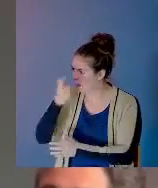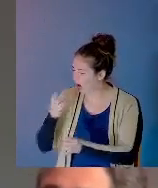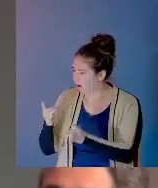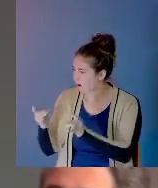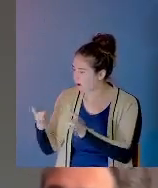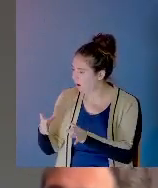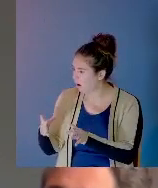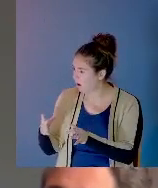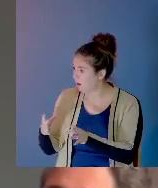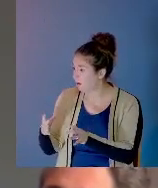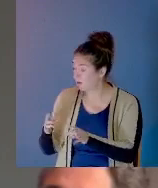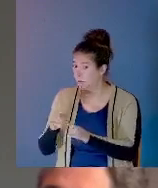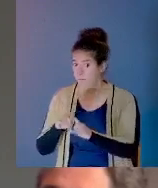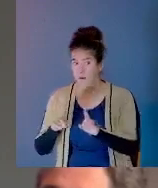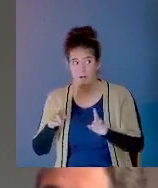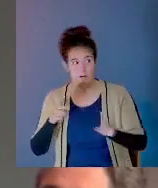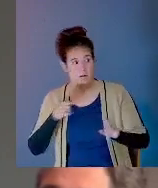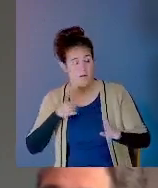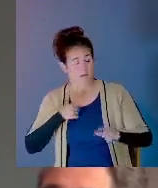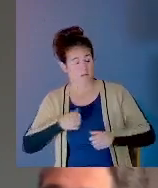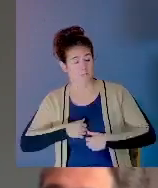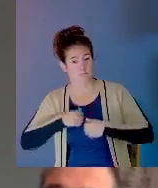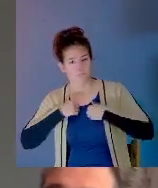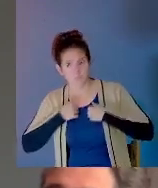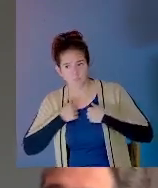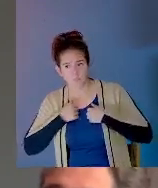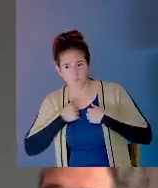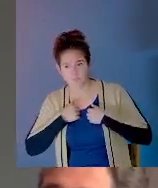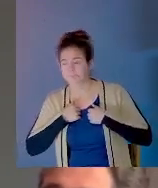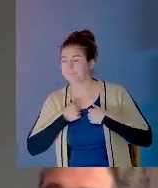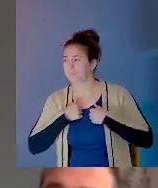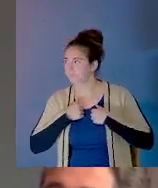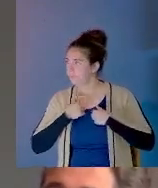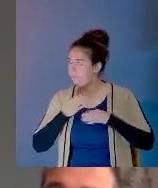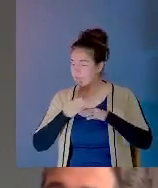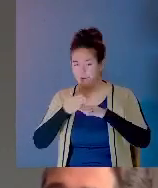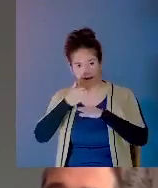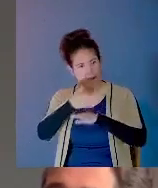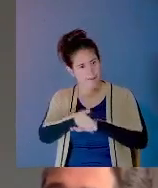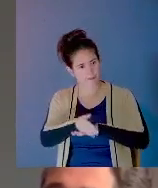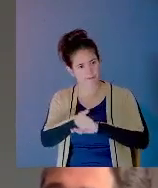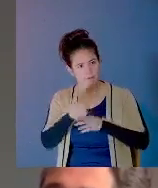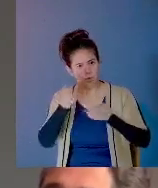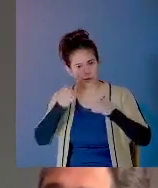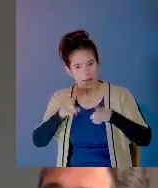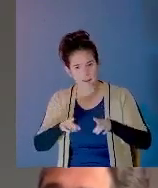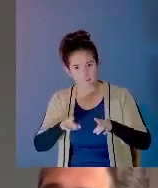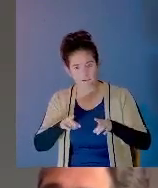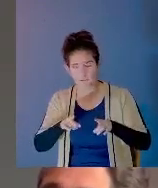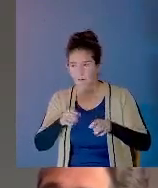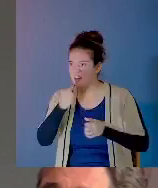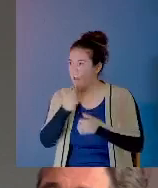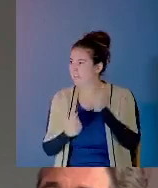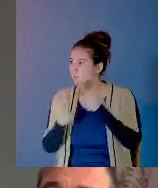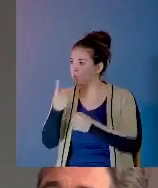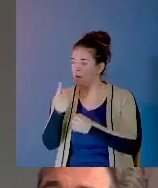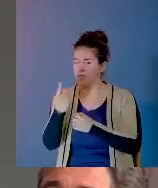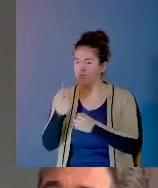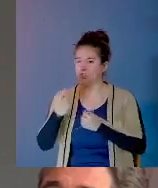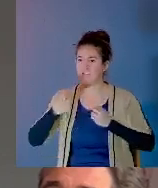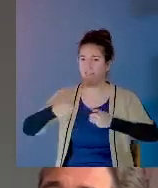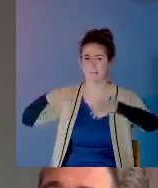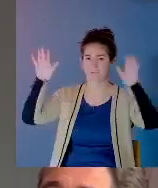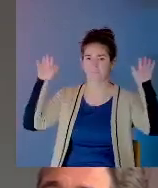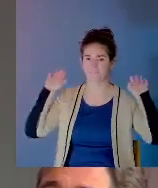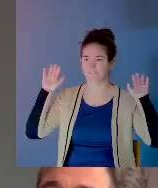But I made it back, and then afterwards, I was totally abandoned. So I just sat there and said, I'm just going to lay on this bed